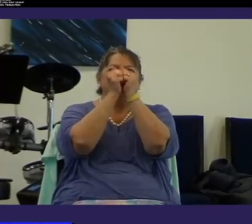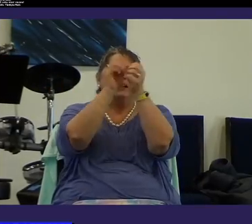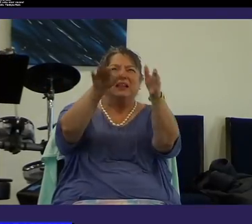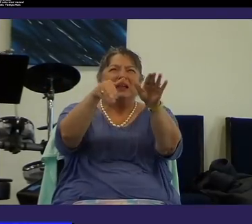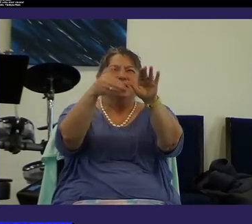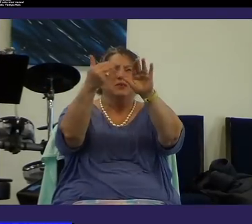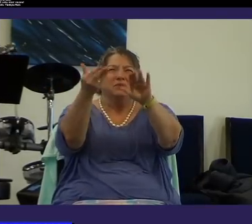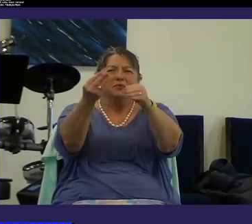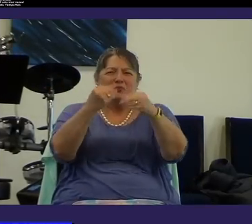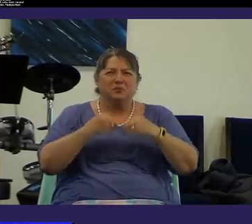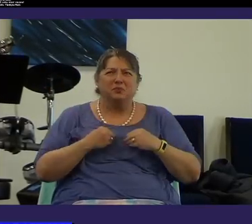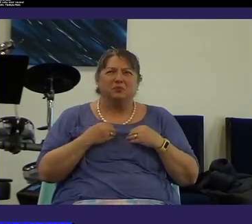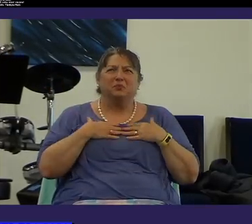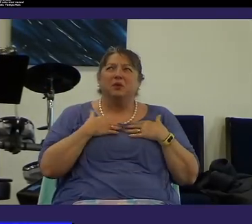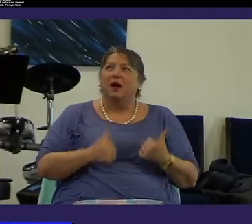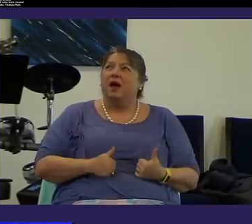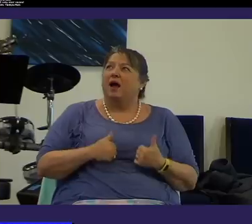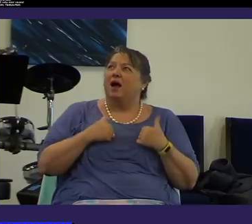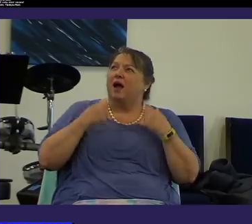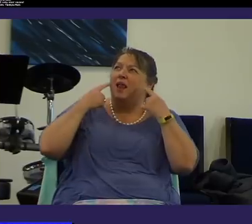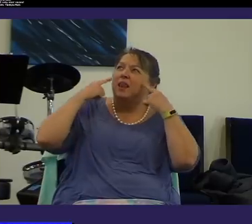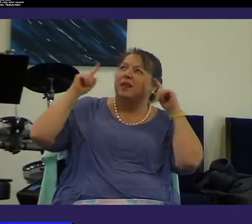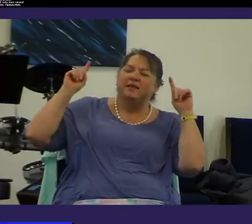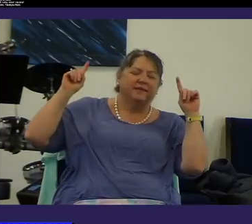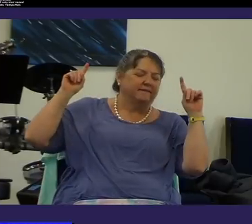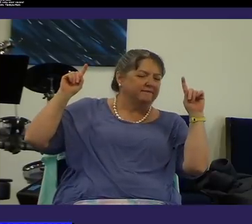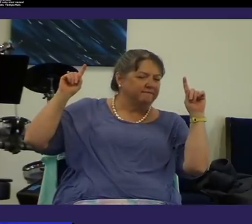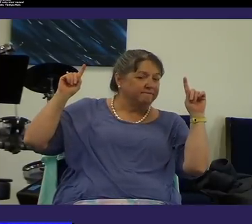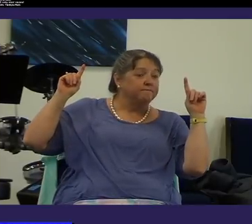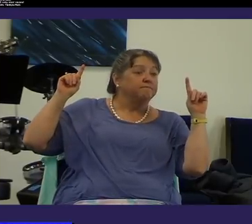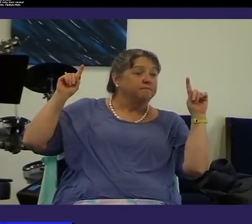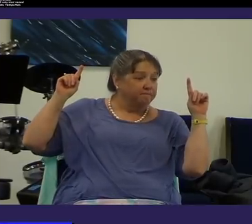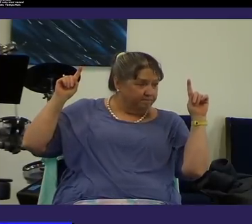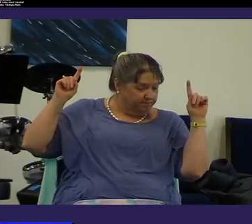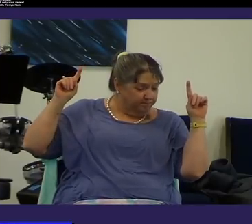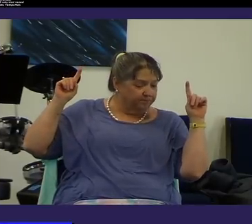the death of Christ I live.